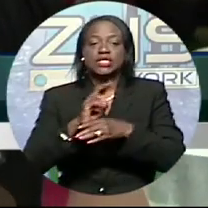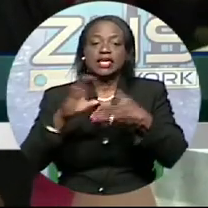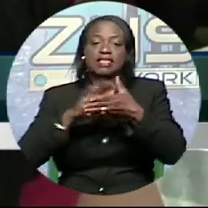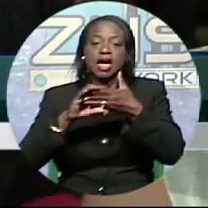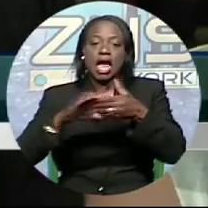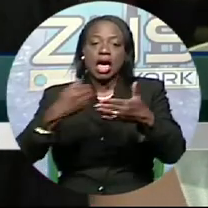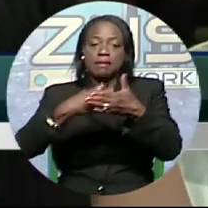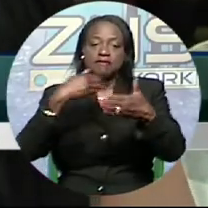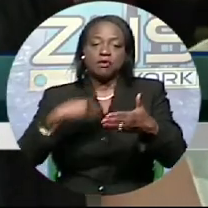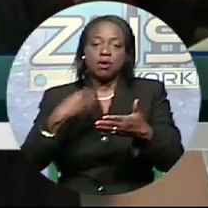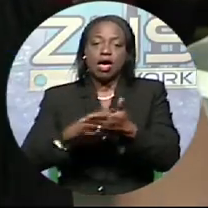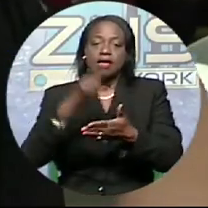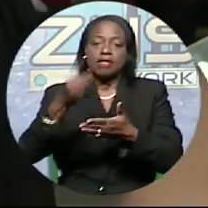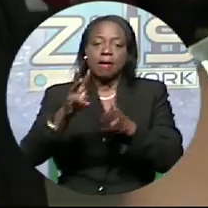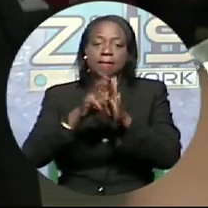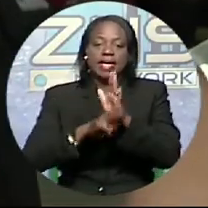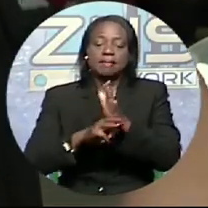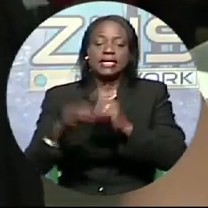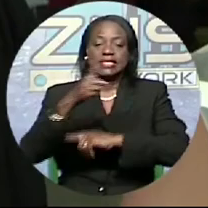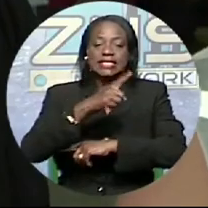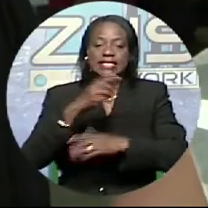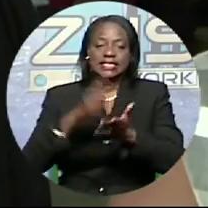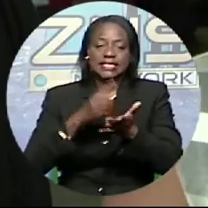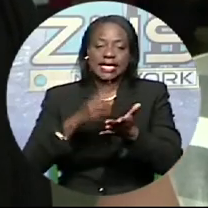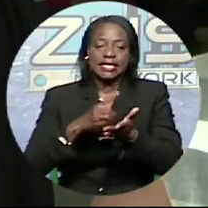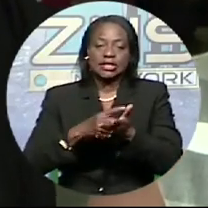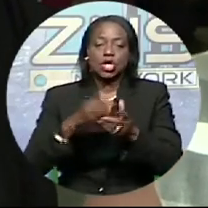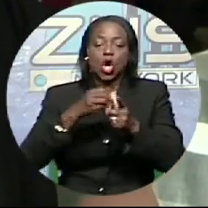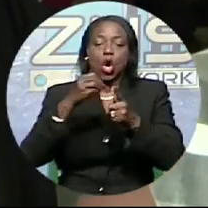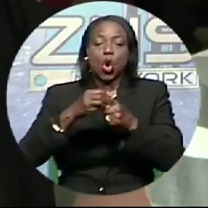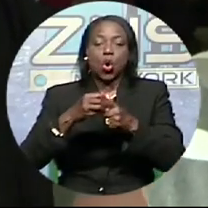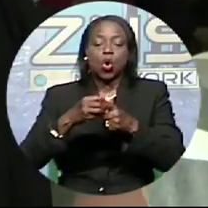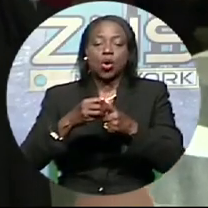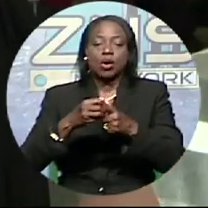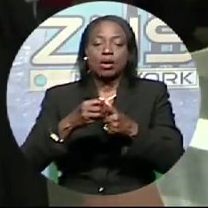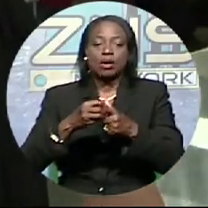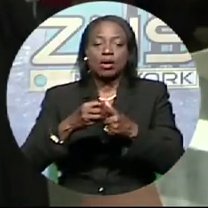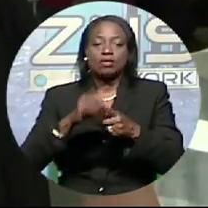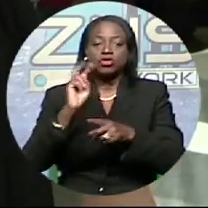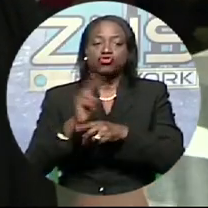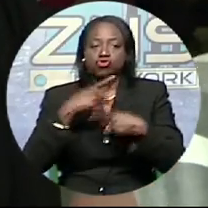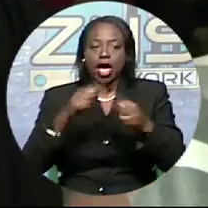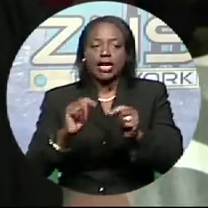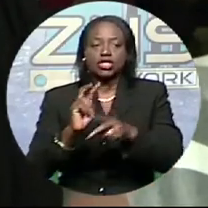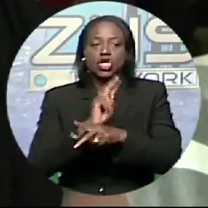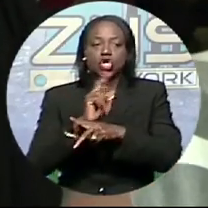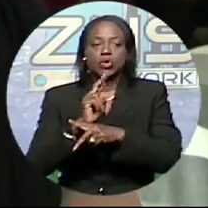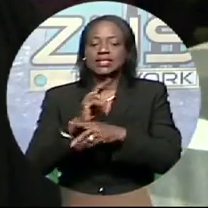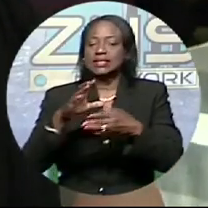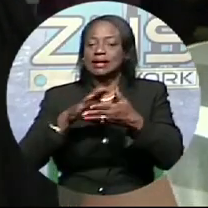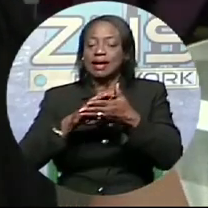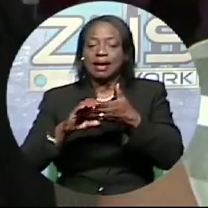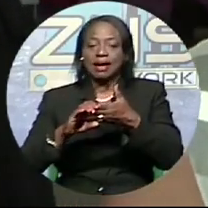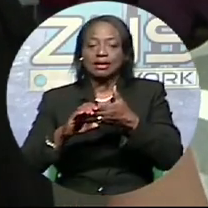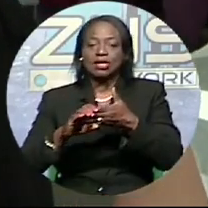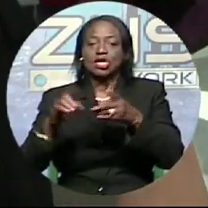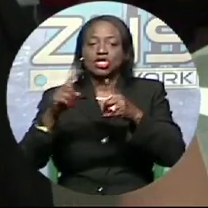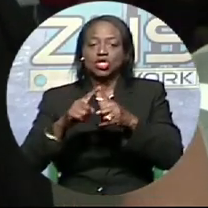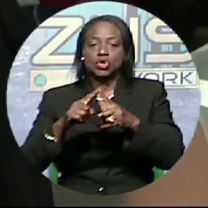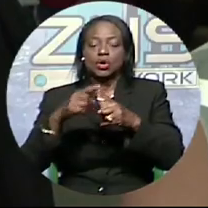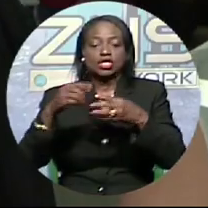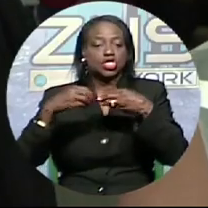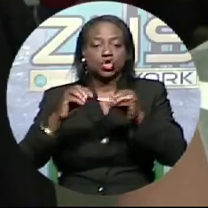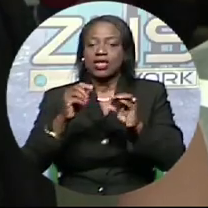trying to use the card at an establishment that has not been established as a food merchant. But